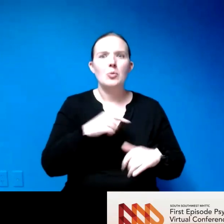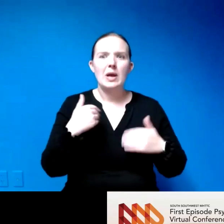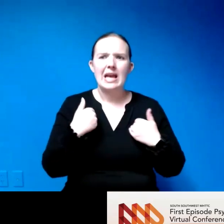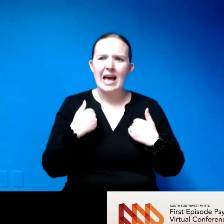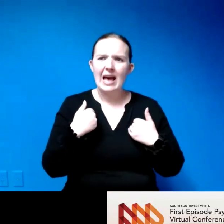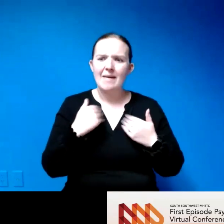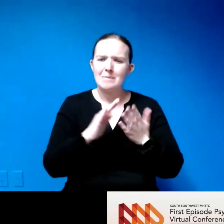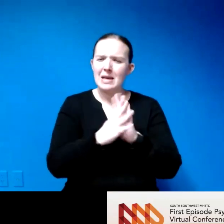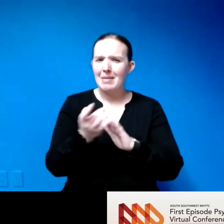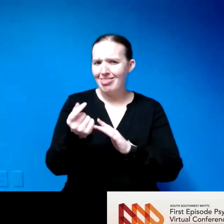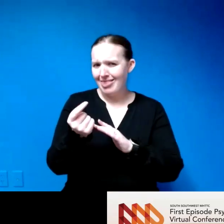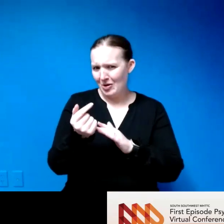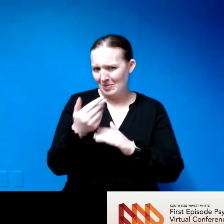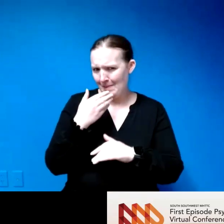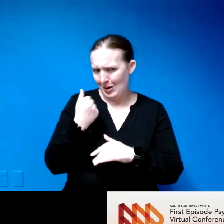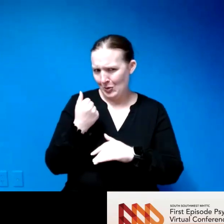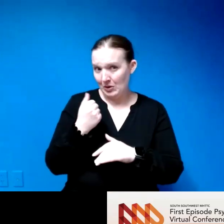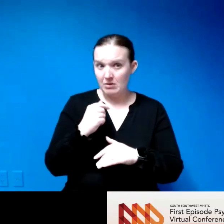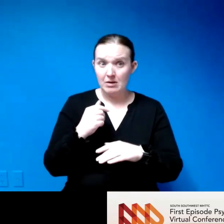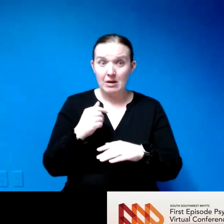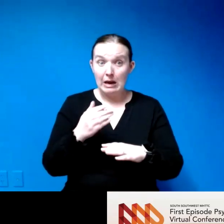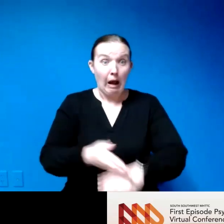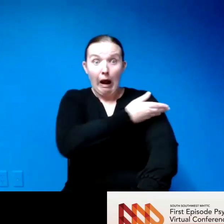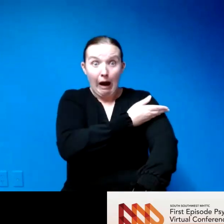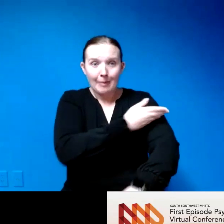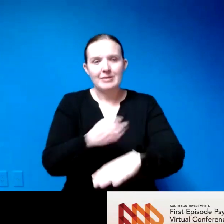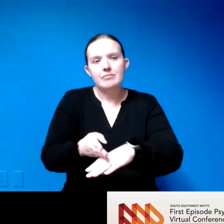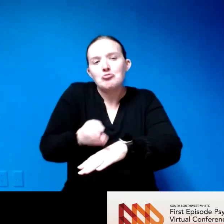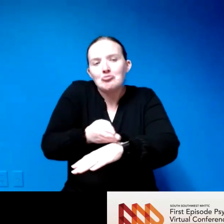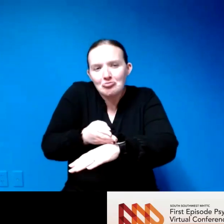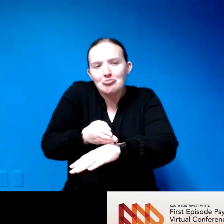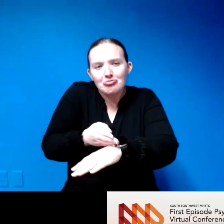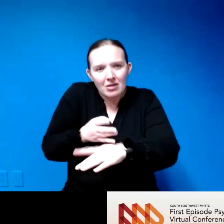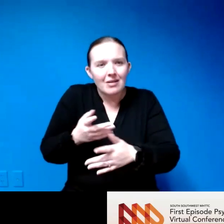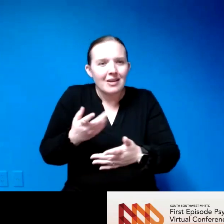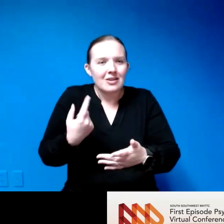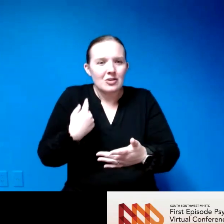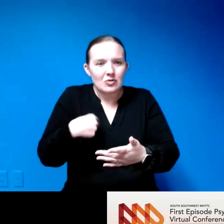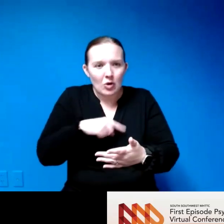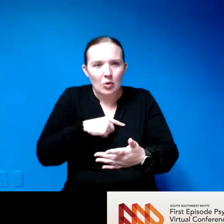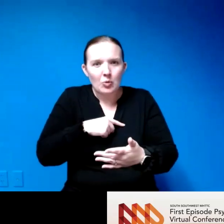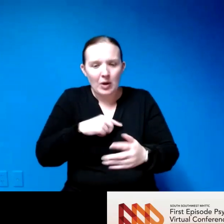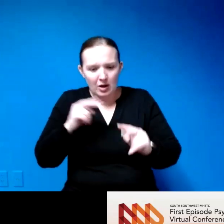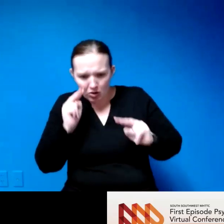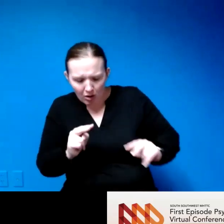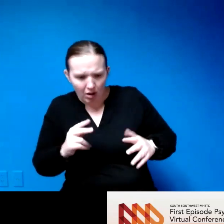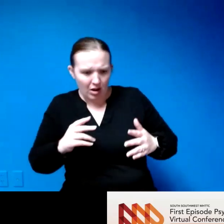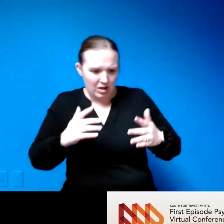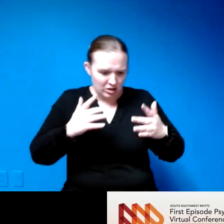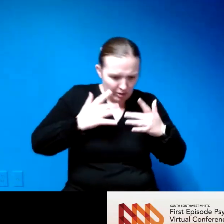little bit better, not a lot, but a little bit better to talk about depression, anxiety,